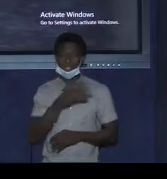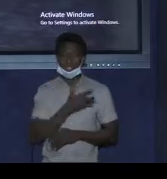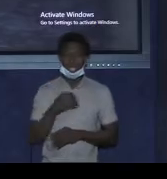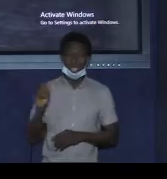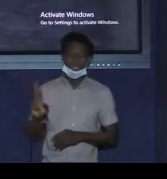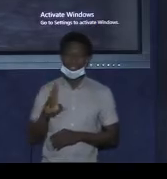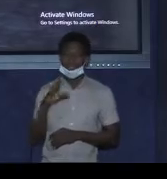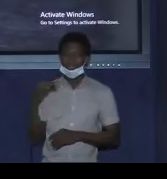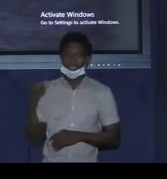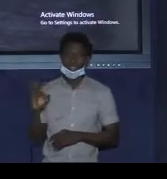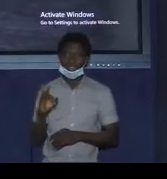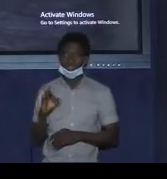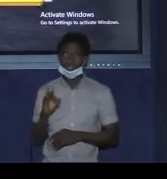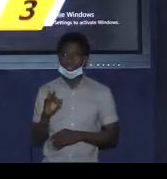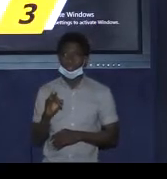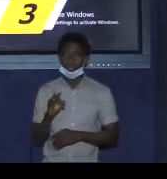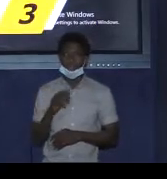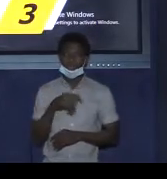uses of